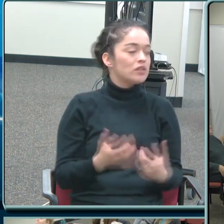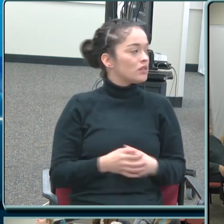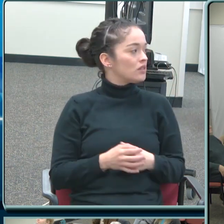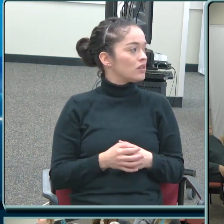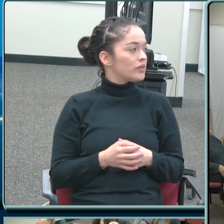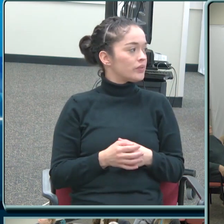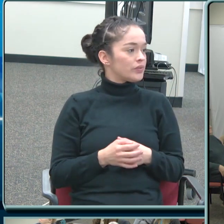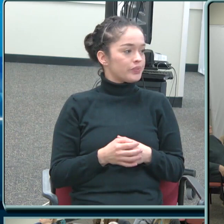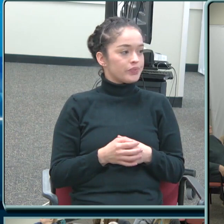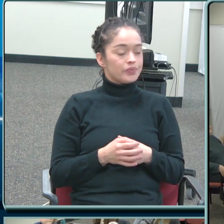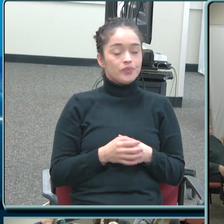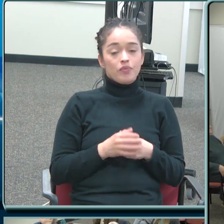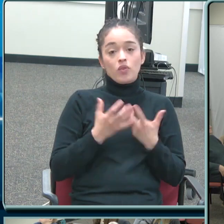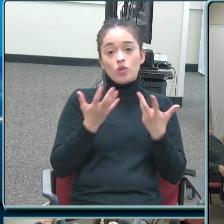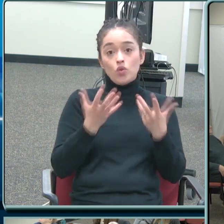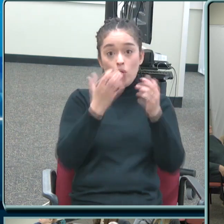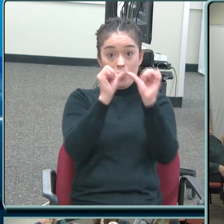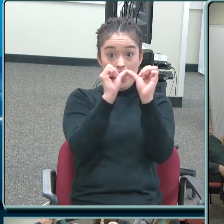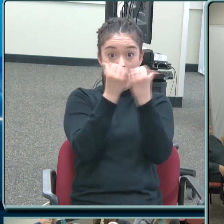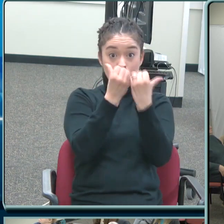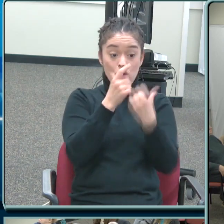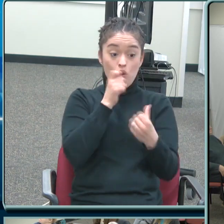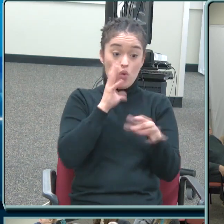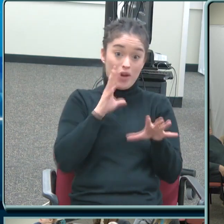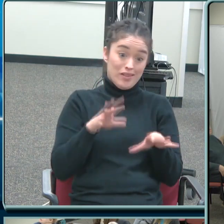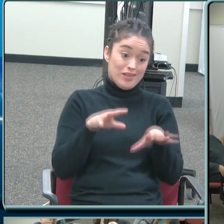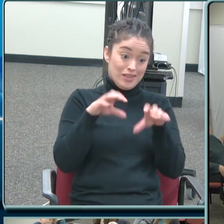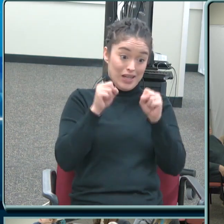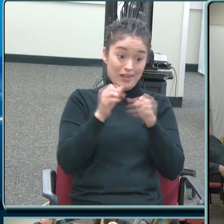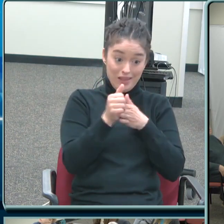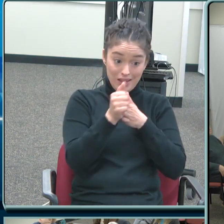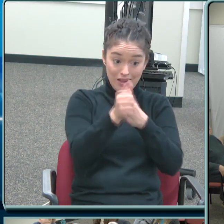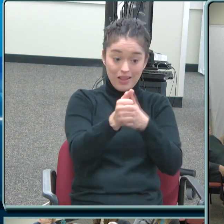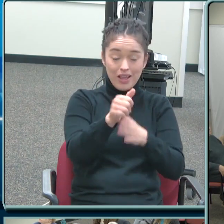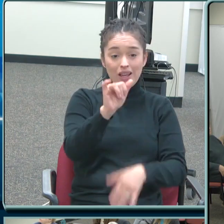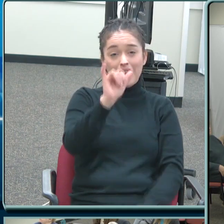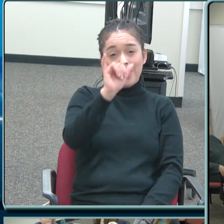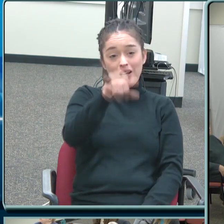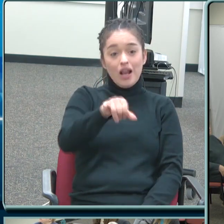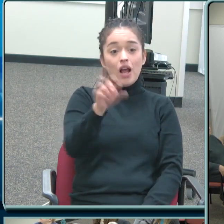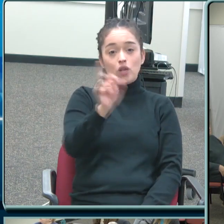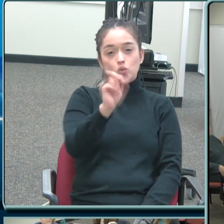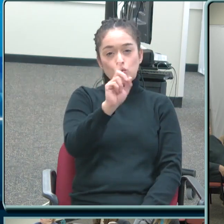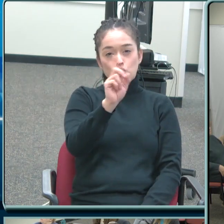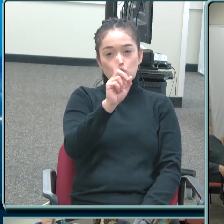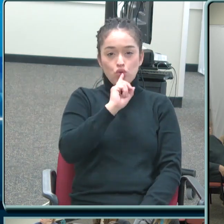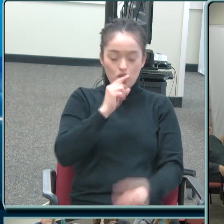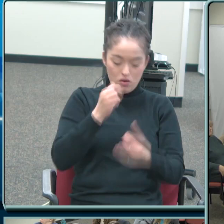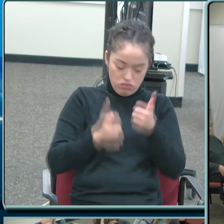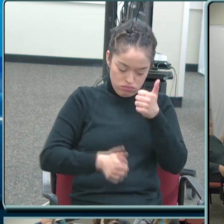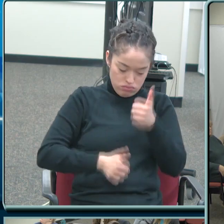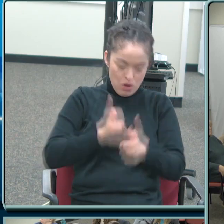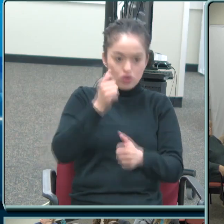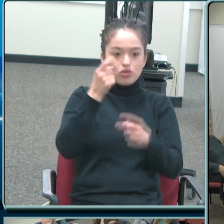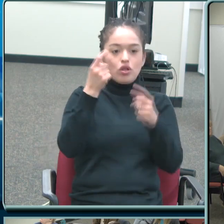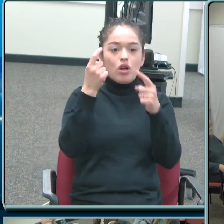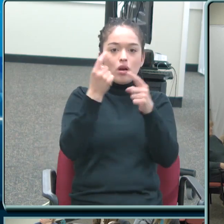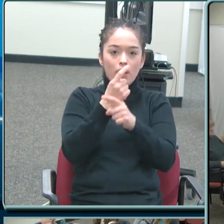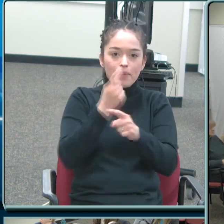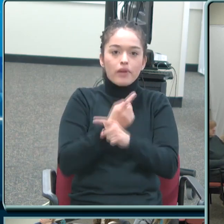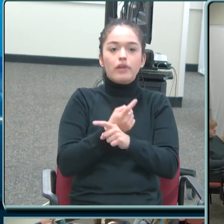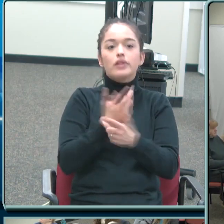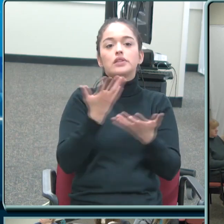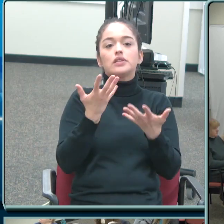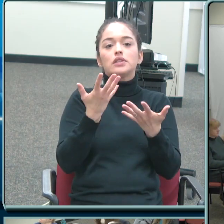the agency that would take the lead on something would be where their appropriate capabilities and authorities would